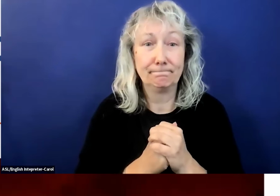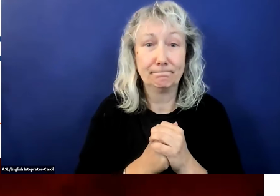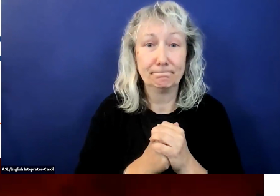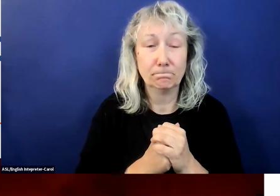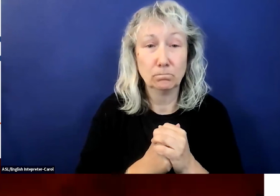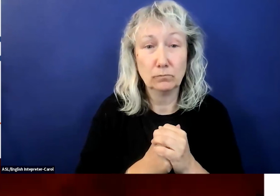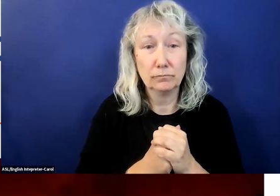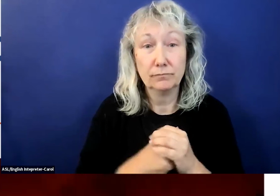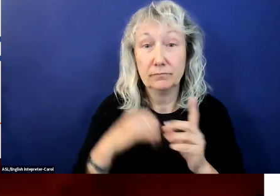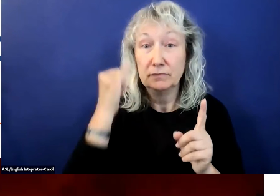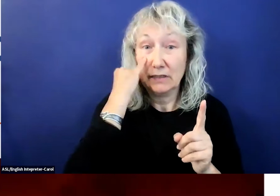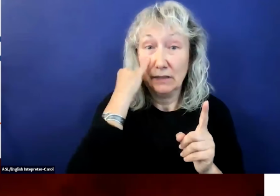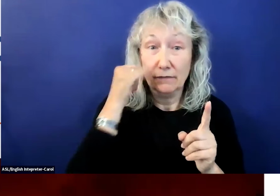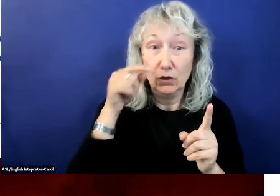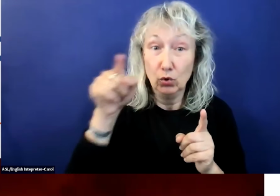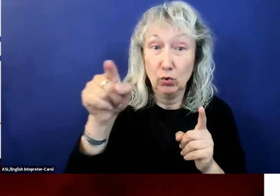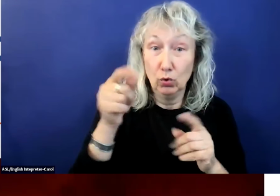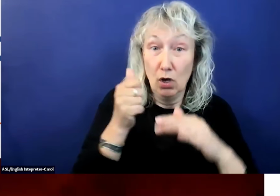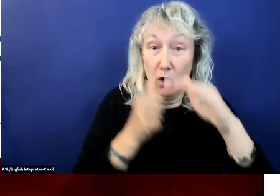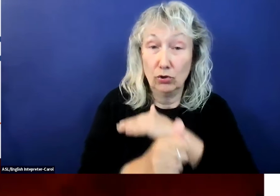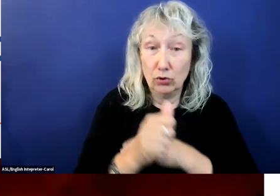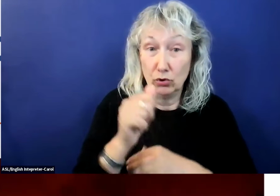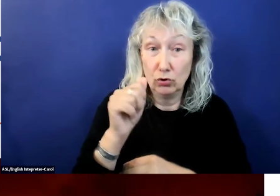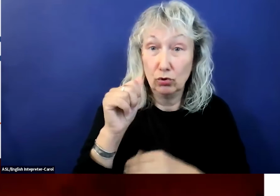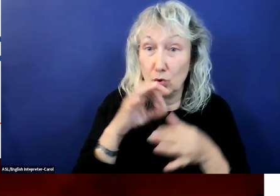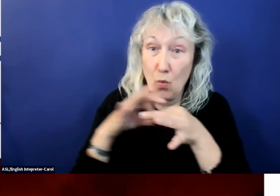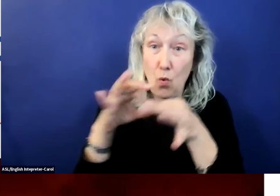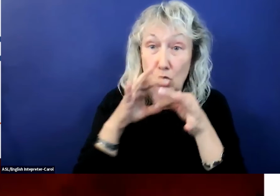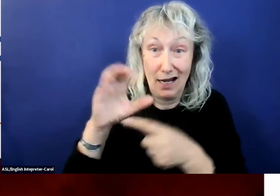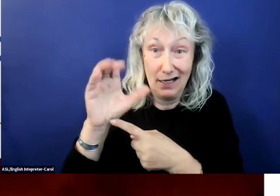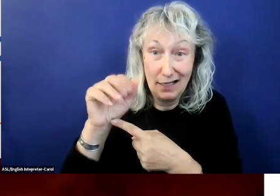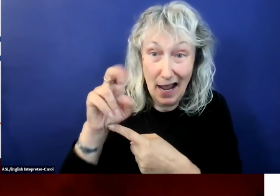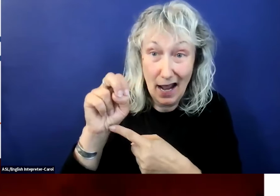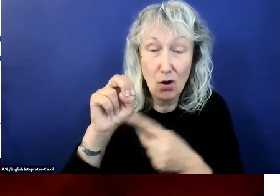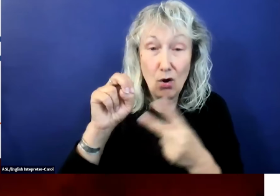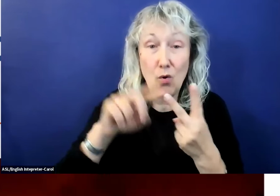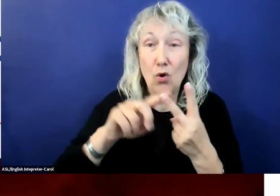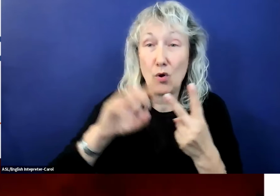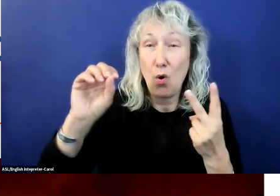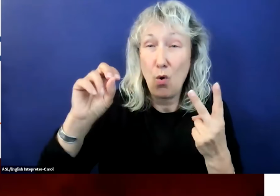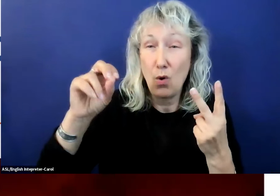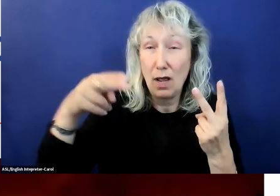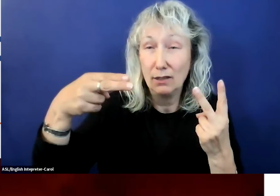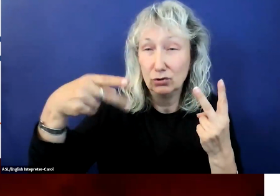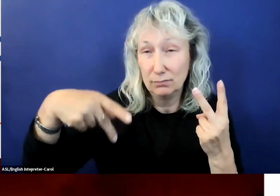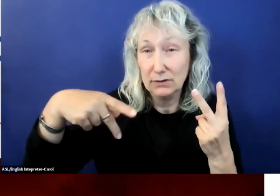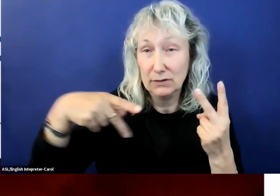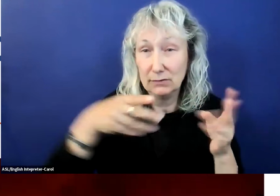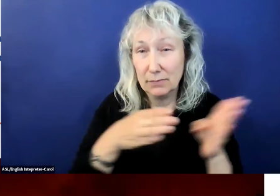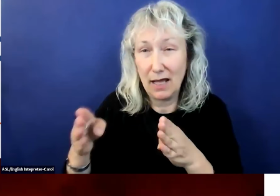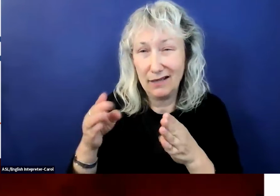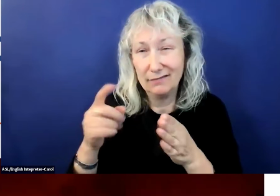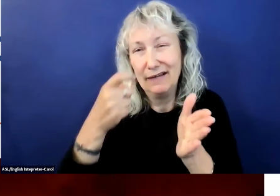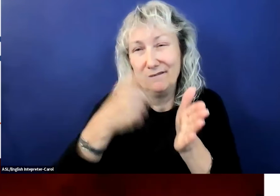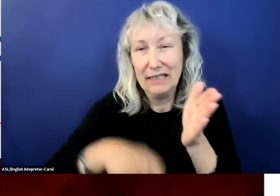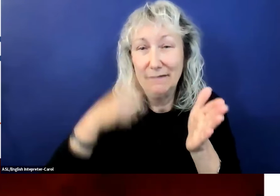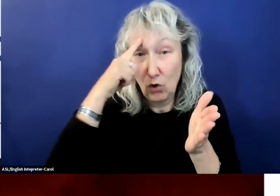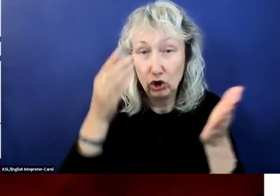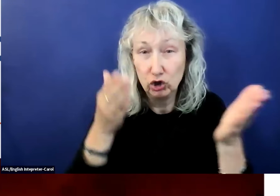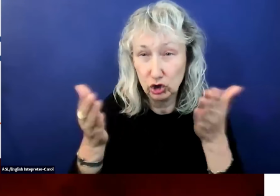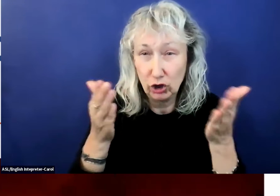Coordinated Care Organization member or an Oregon Health Plan fee-for-service member.